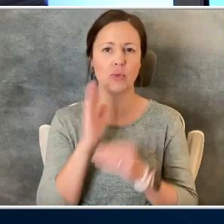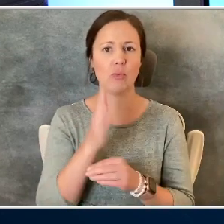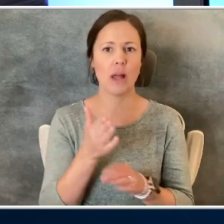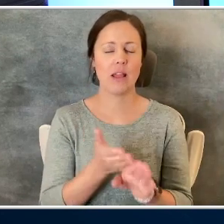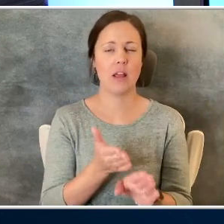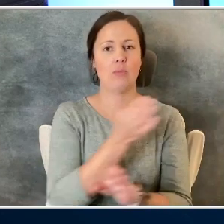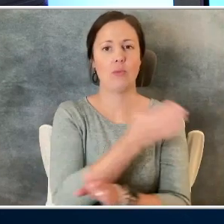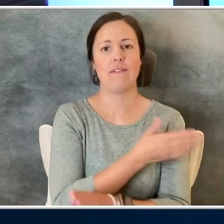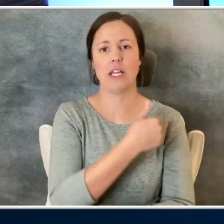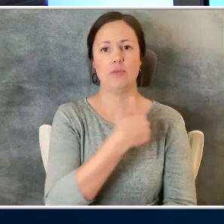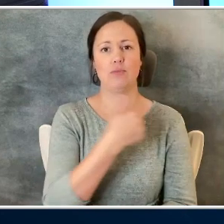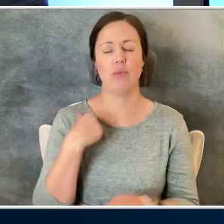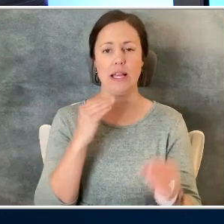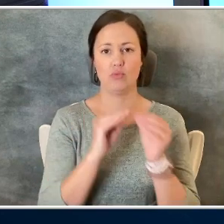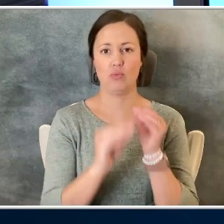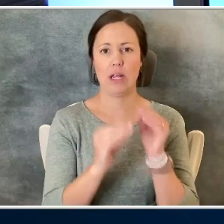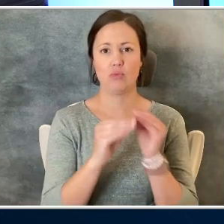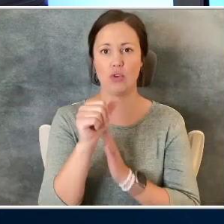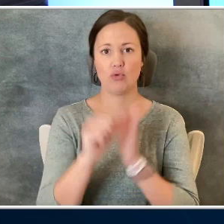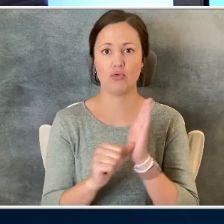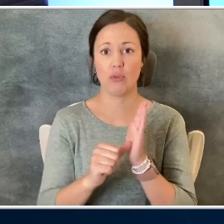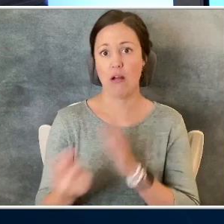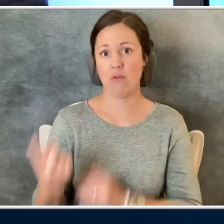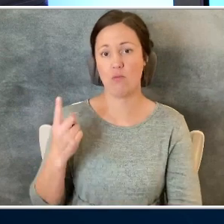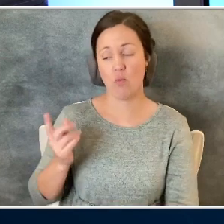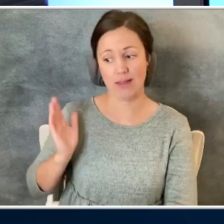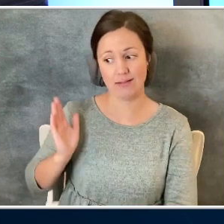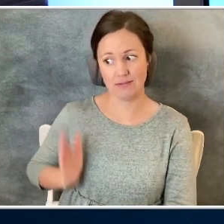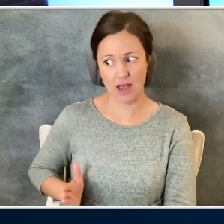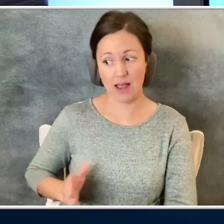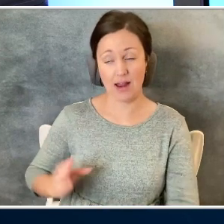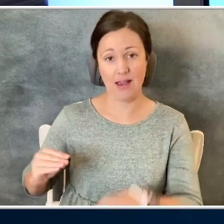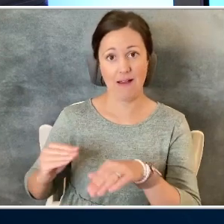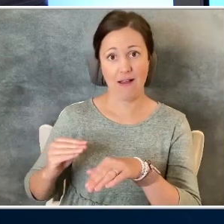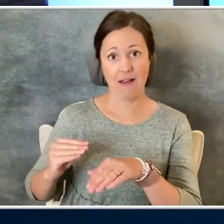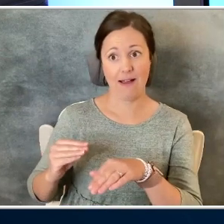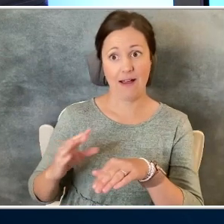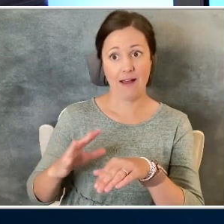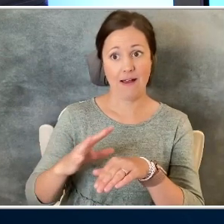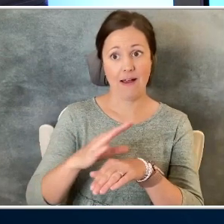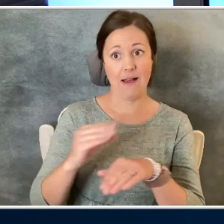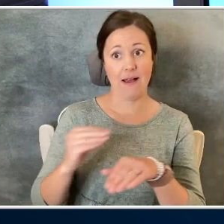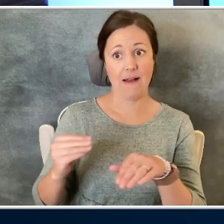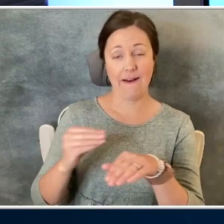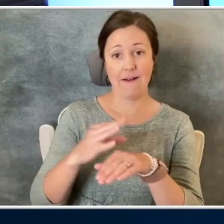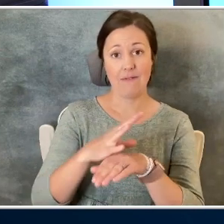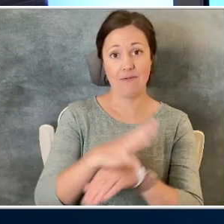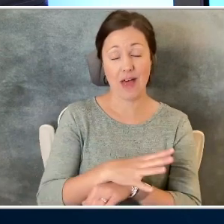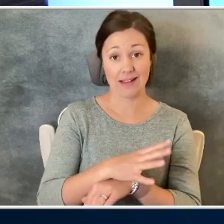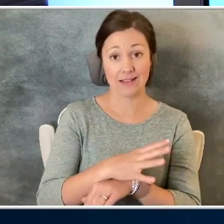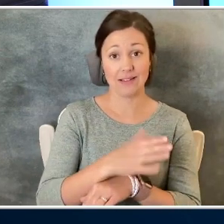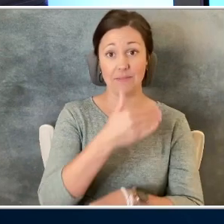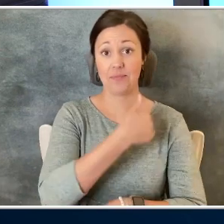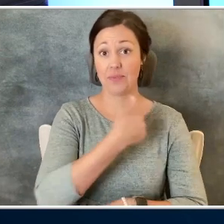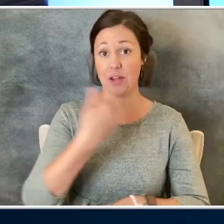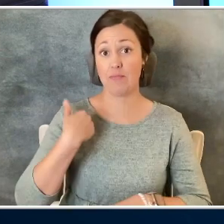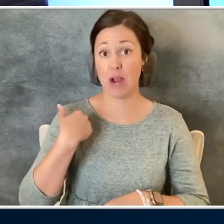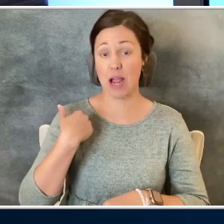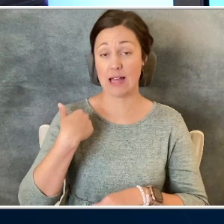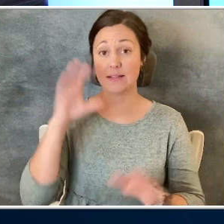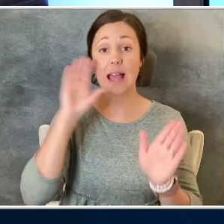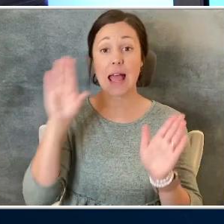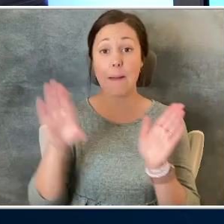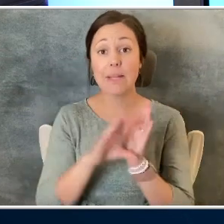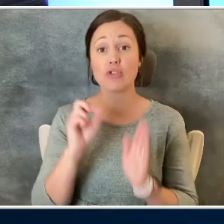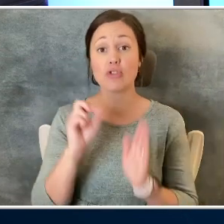reconstruction surgery on one side affect the interpretation of breast imaging or an ultrasound on the other side